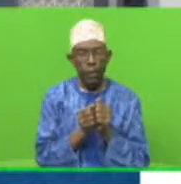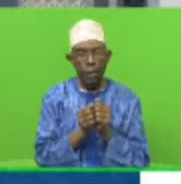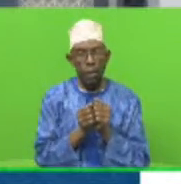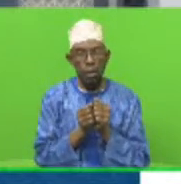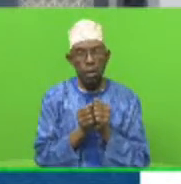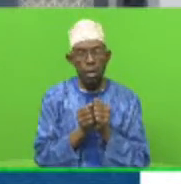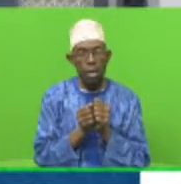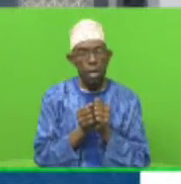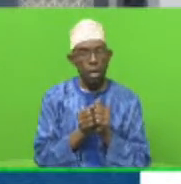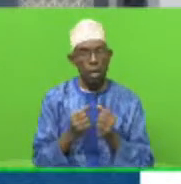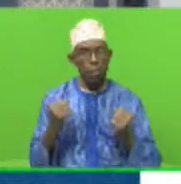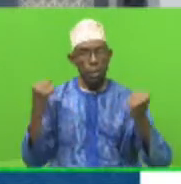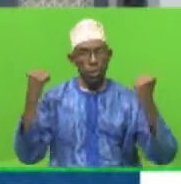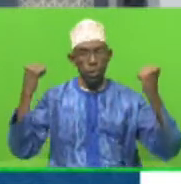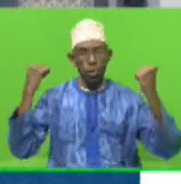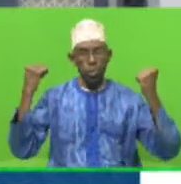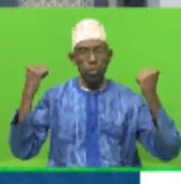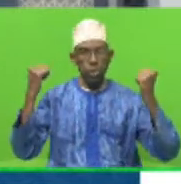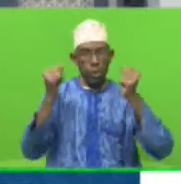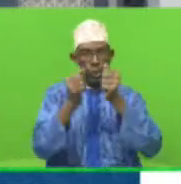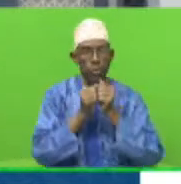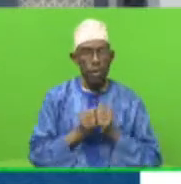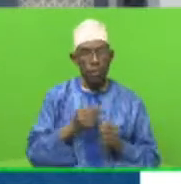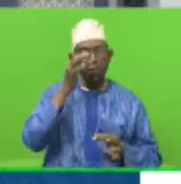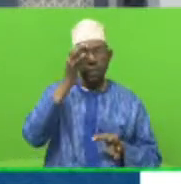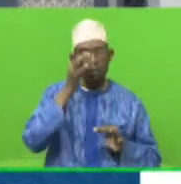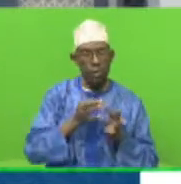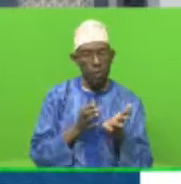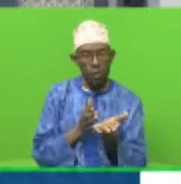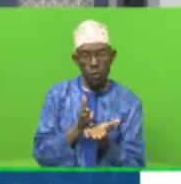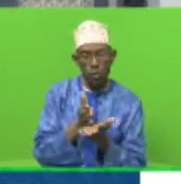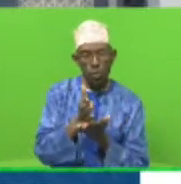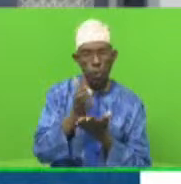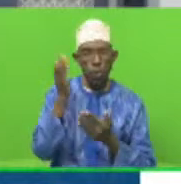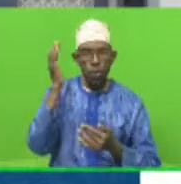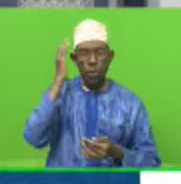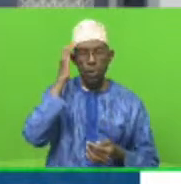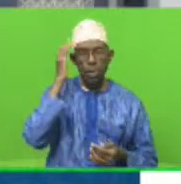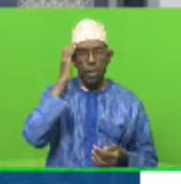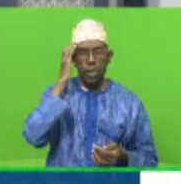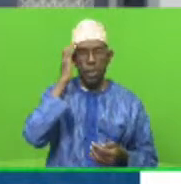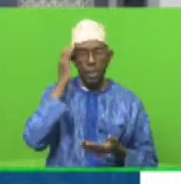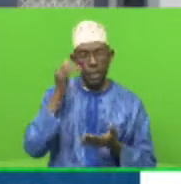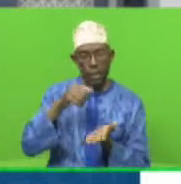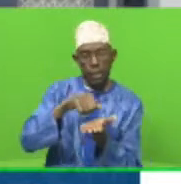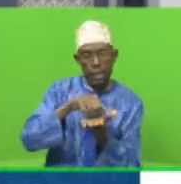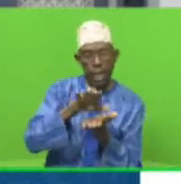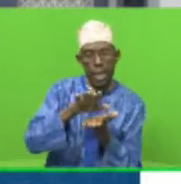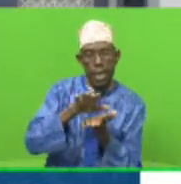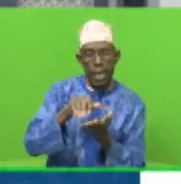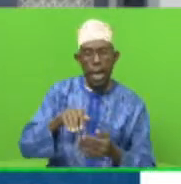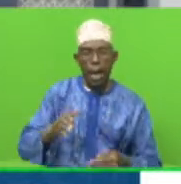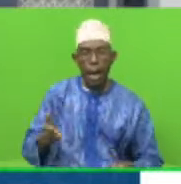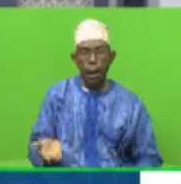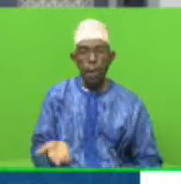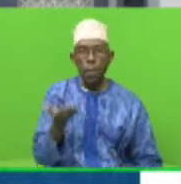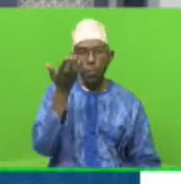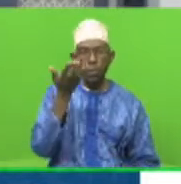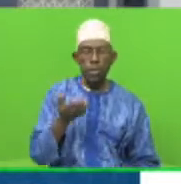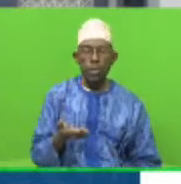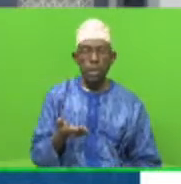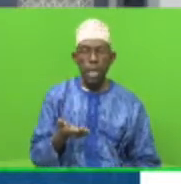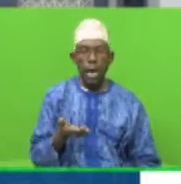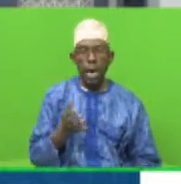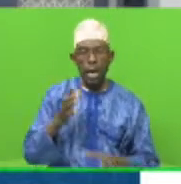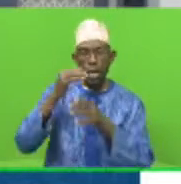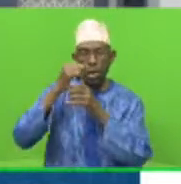has strengthened this fitra through knowledge by sending messengers and